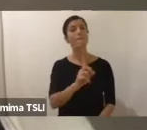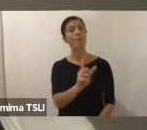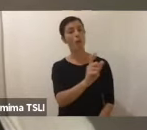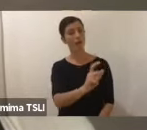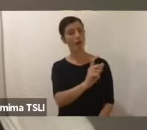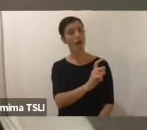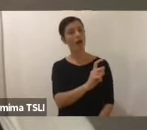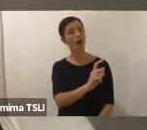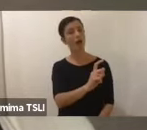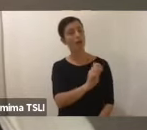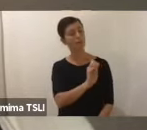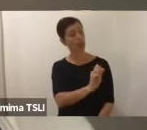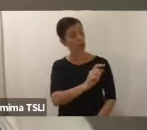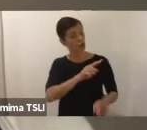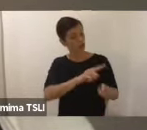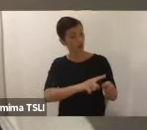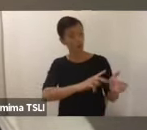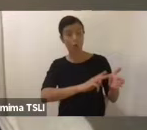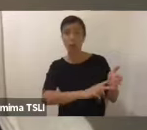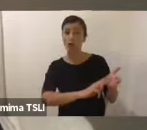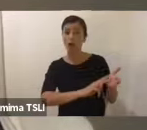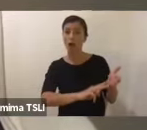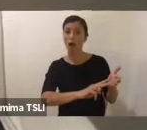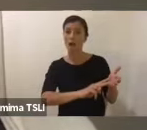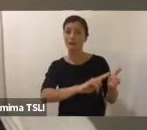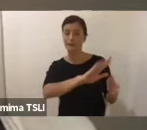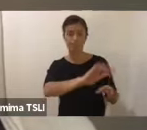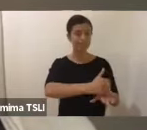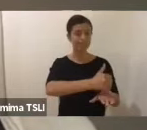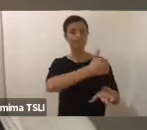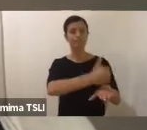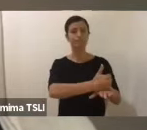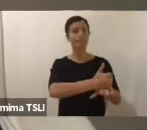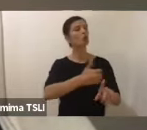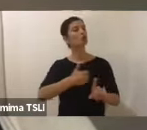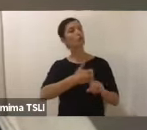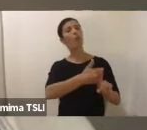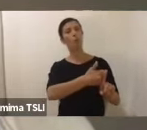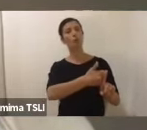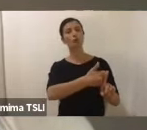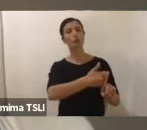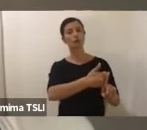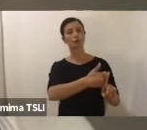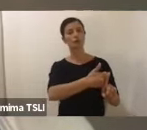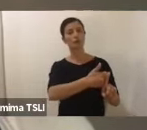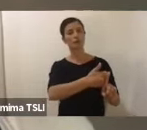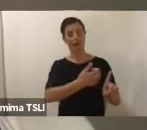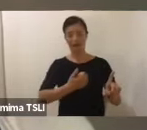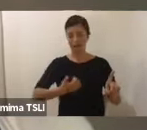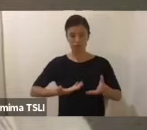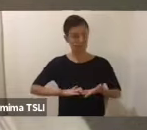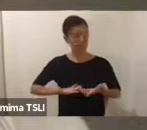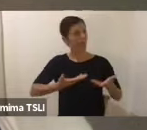to organize and initiate and um try to give one's resources to that without